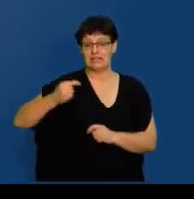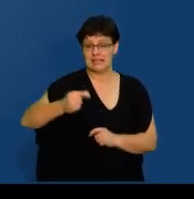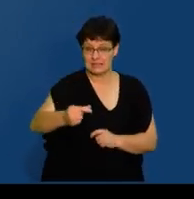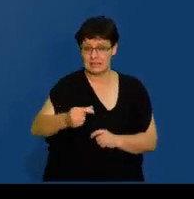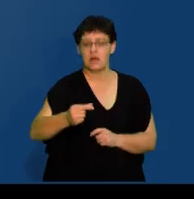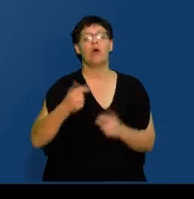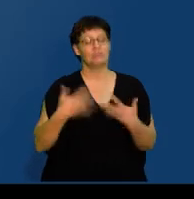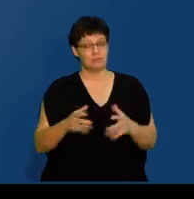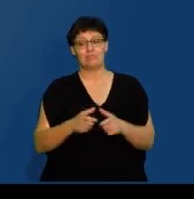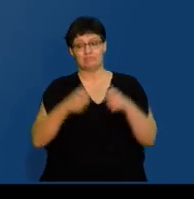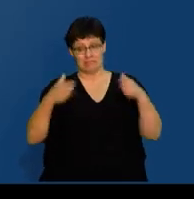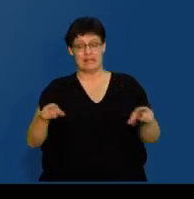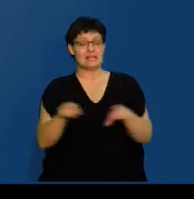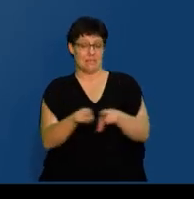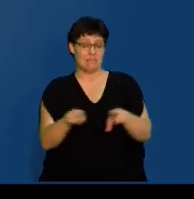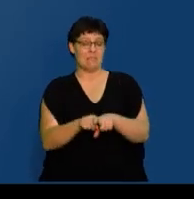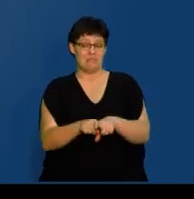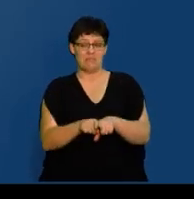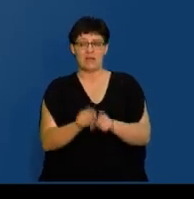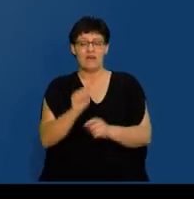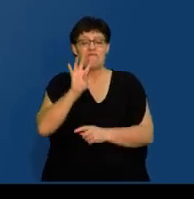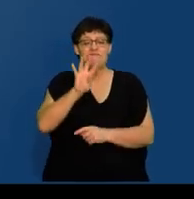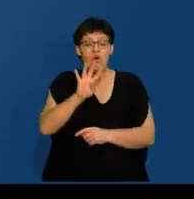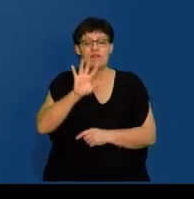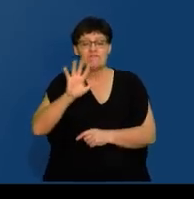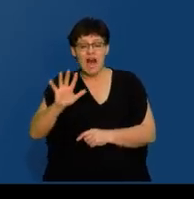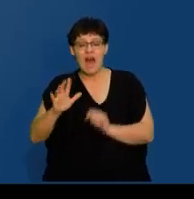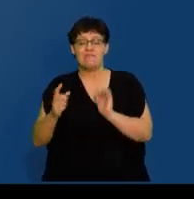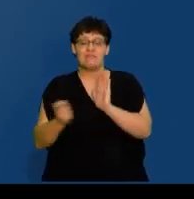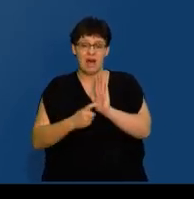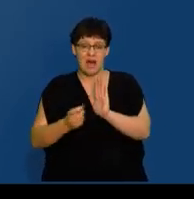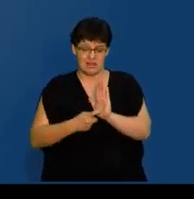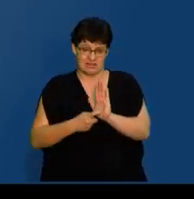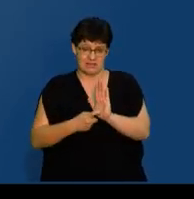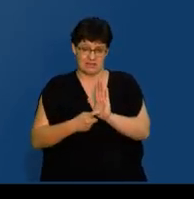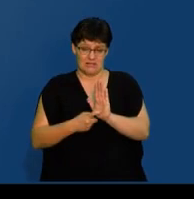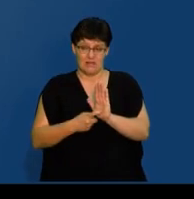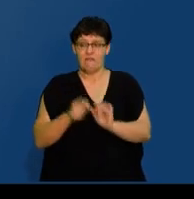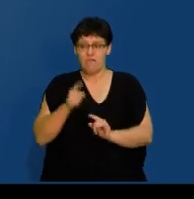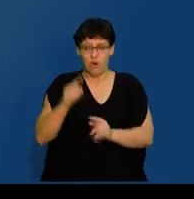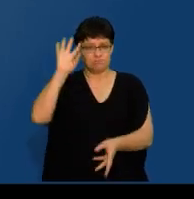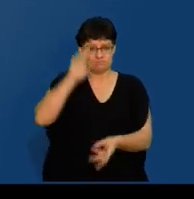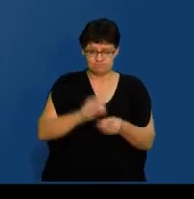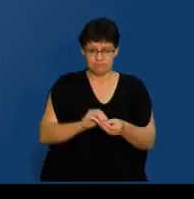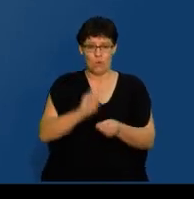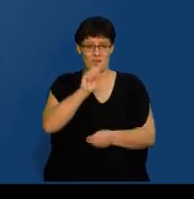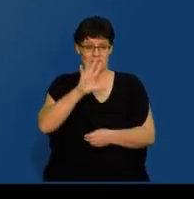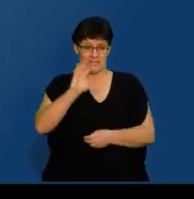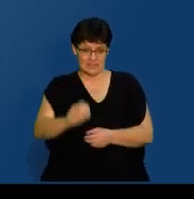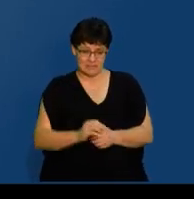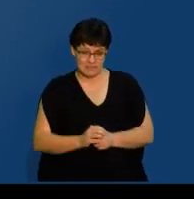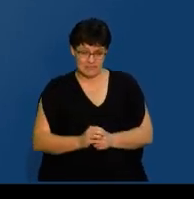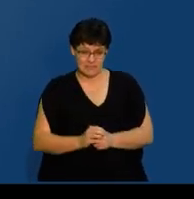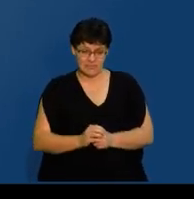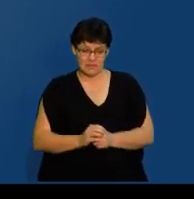significant chunk of this, and we see that it's a 45 contribution mark to that entire 150 marks. And